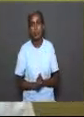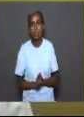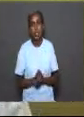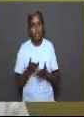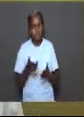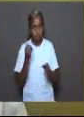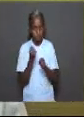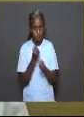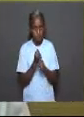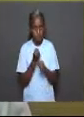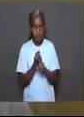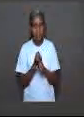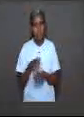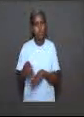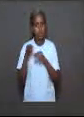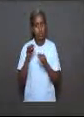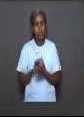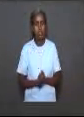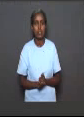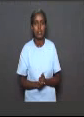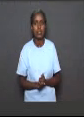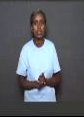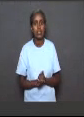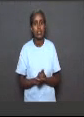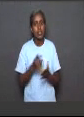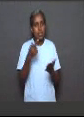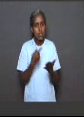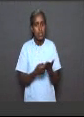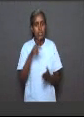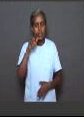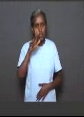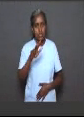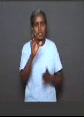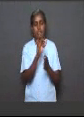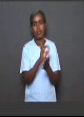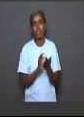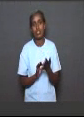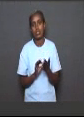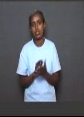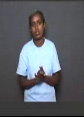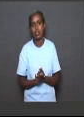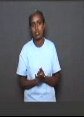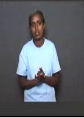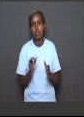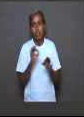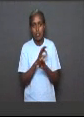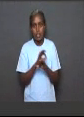an activity, students. Here are 3 functions. With a